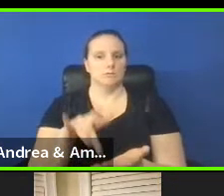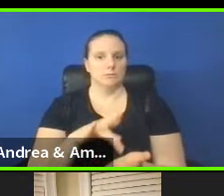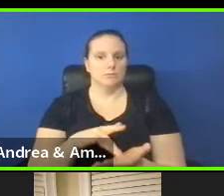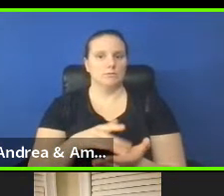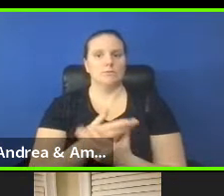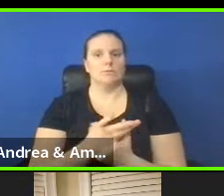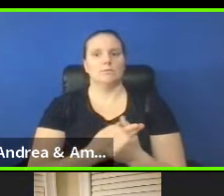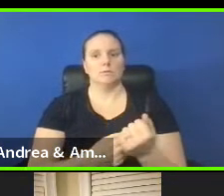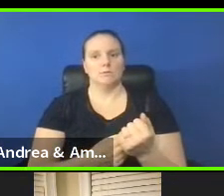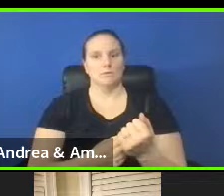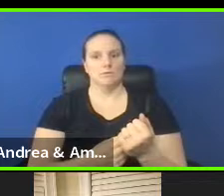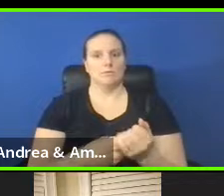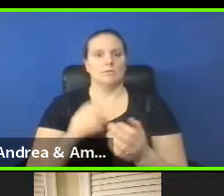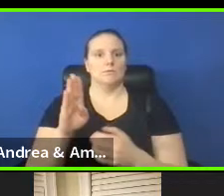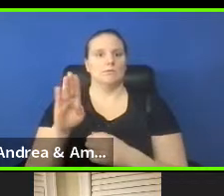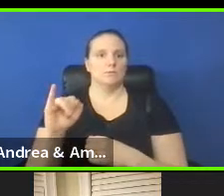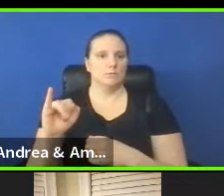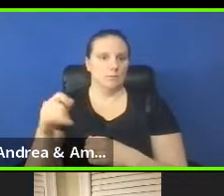both BIPOC